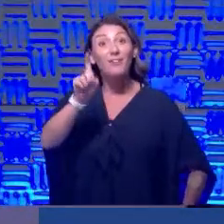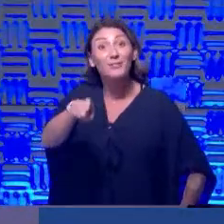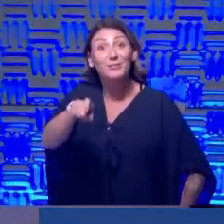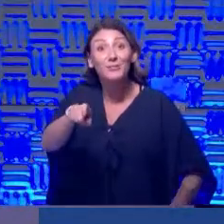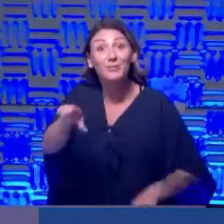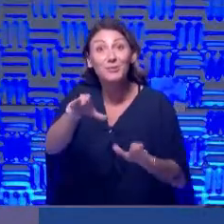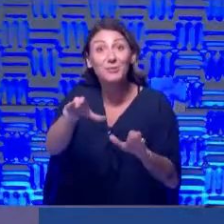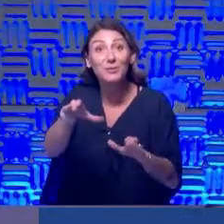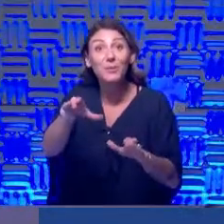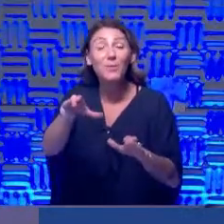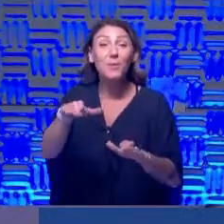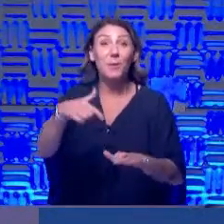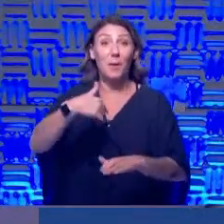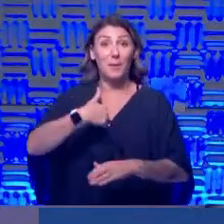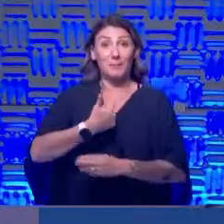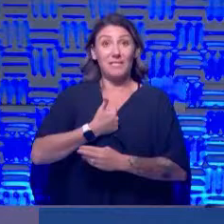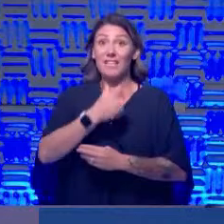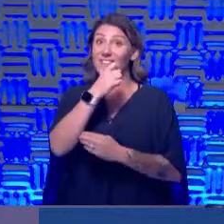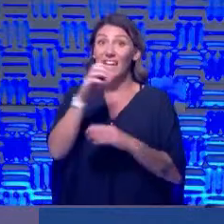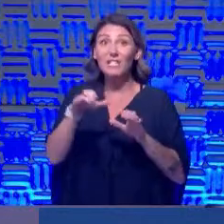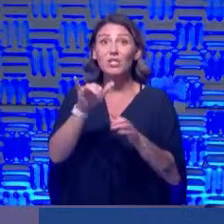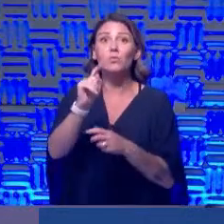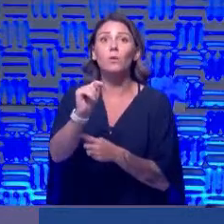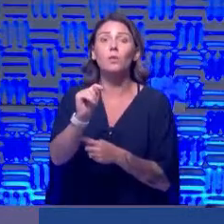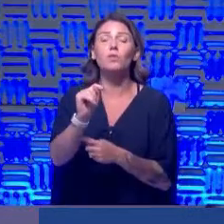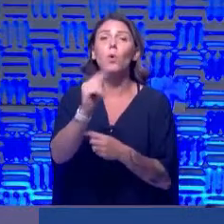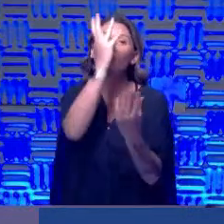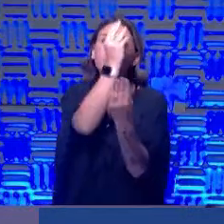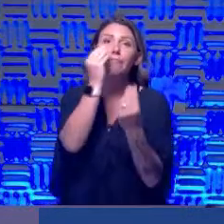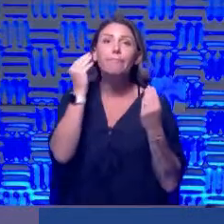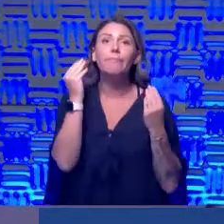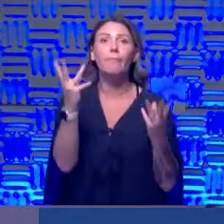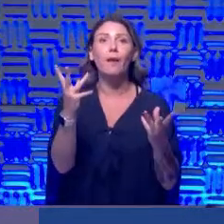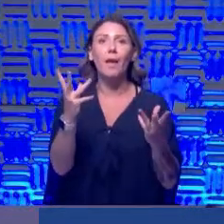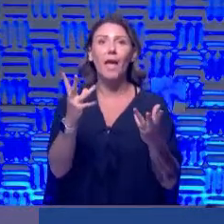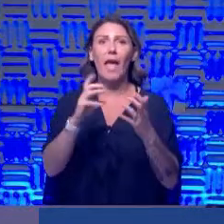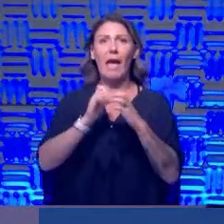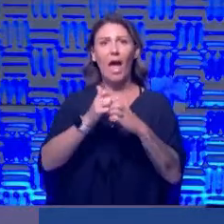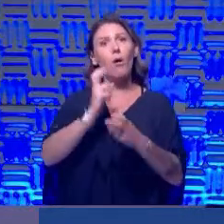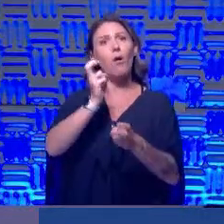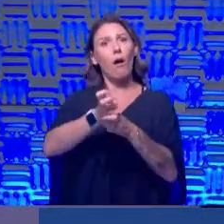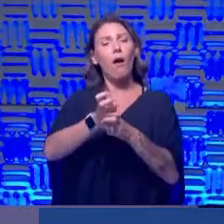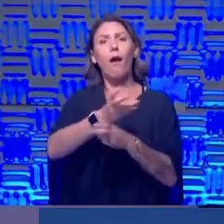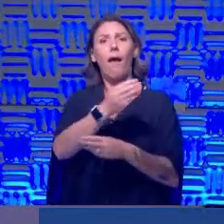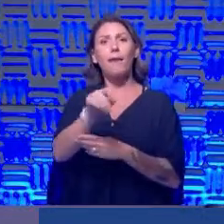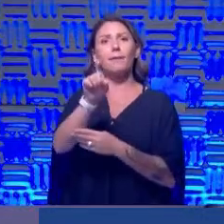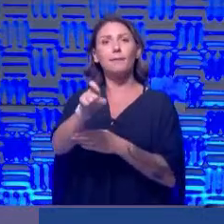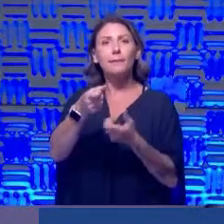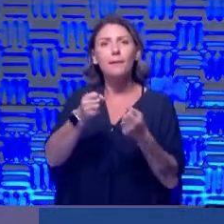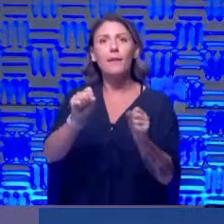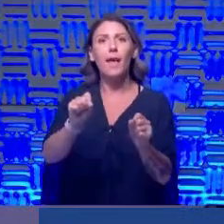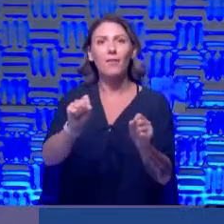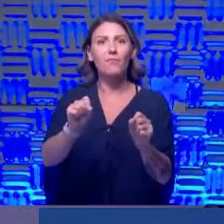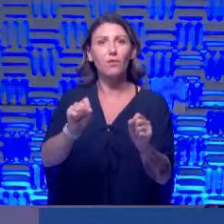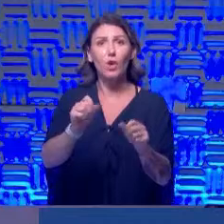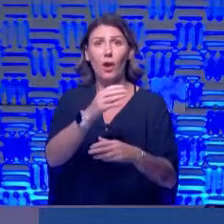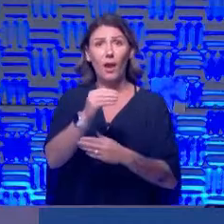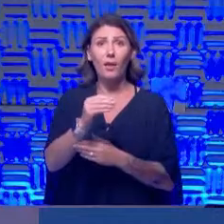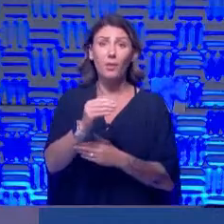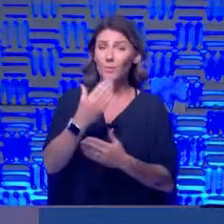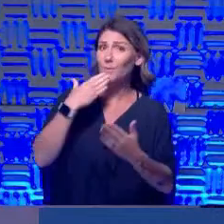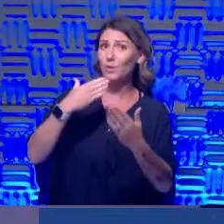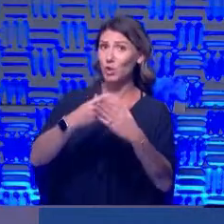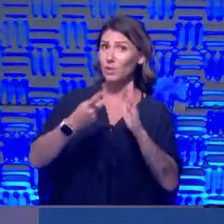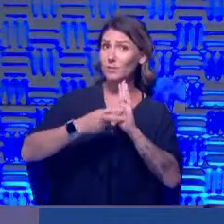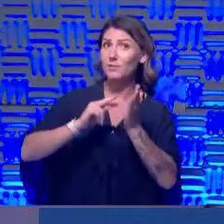not doing it. And so that tells you just how much it takes the actual effort. And the road to hell is paved with good intentions. We